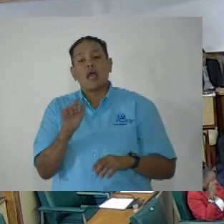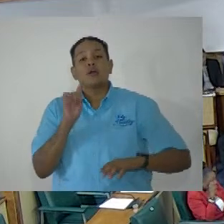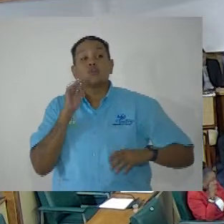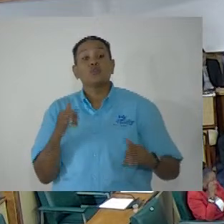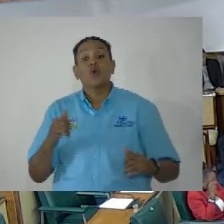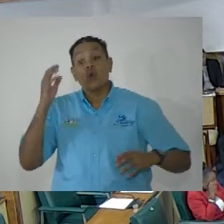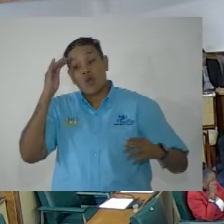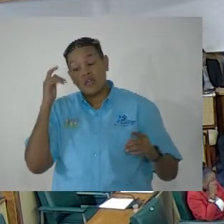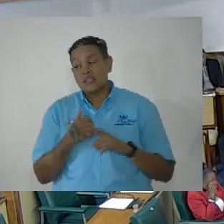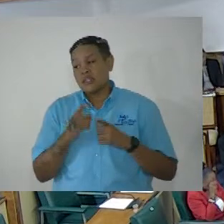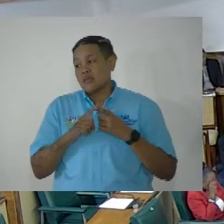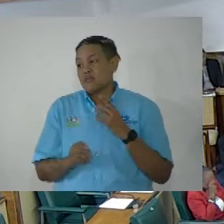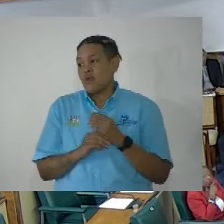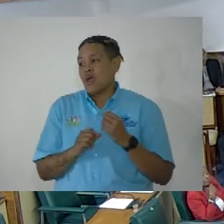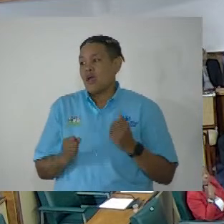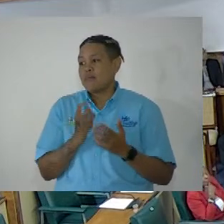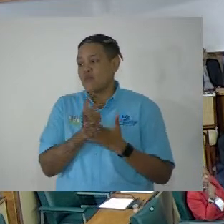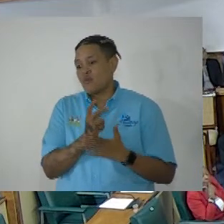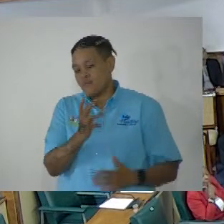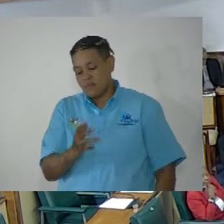now considered and approved.